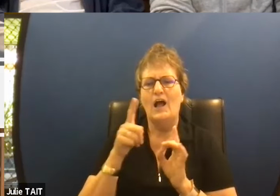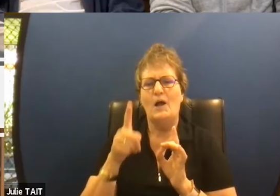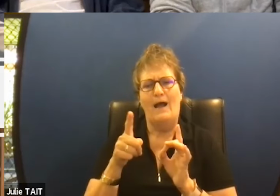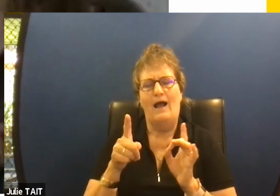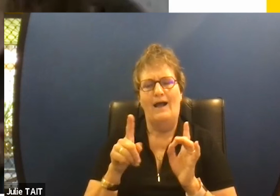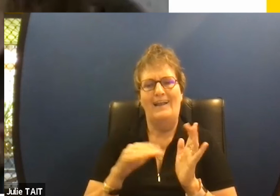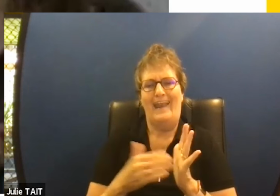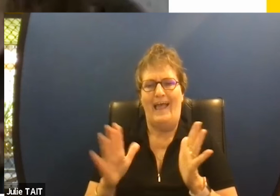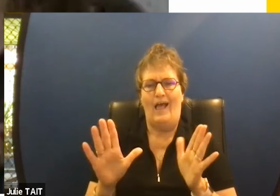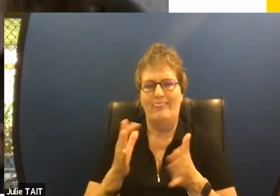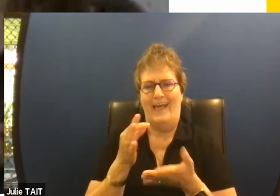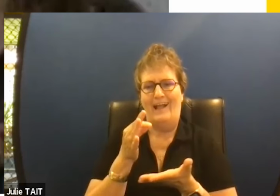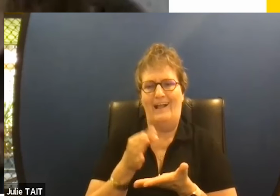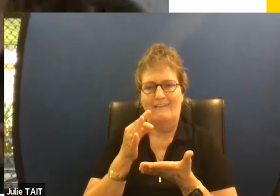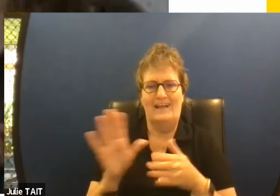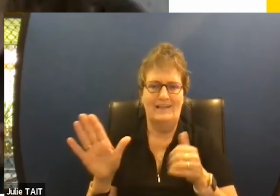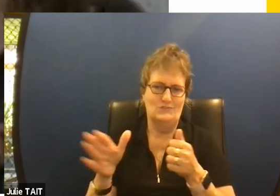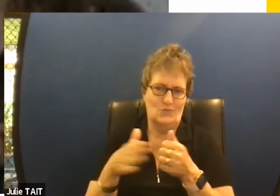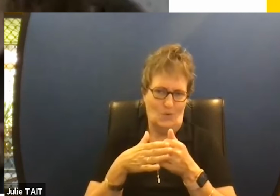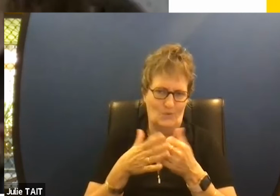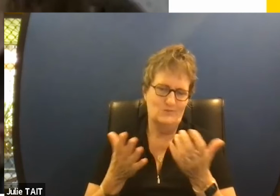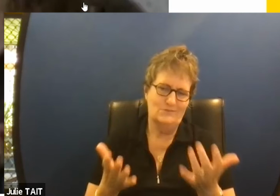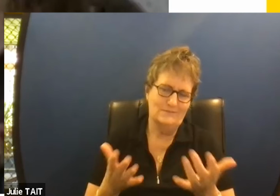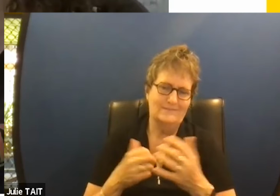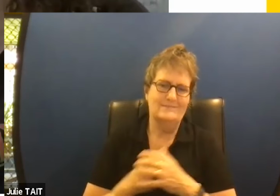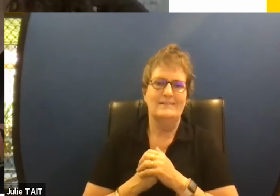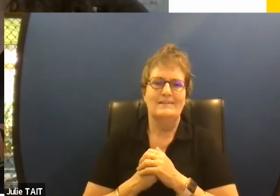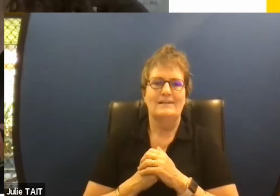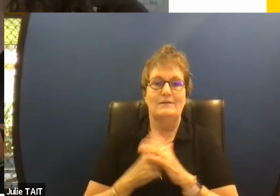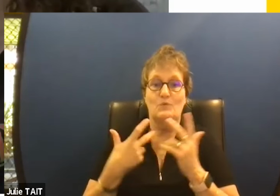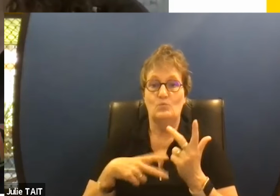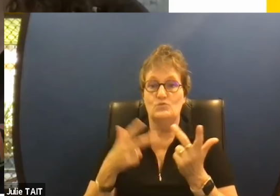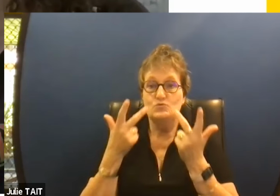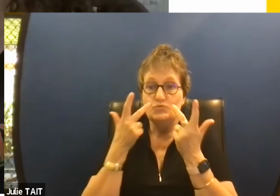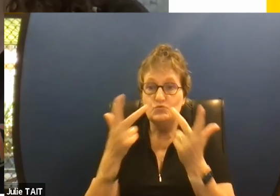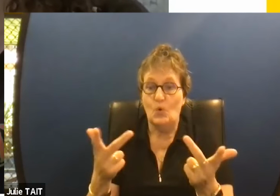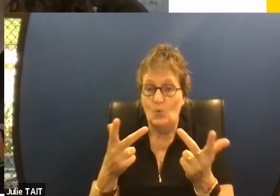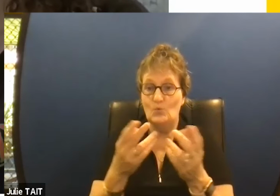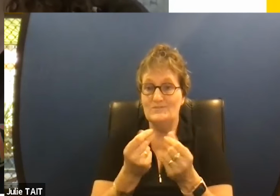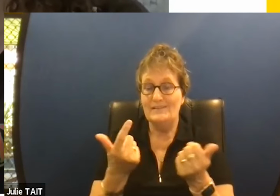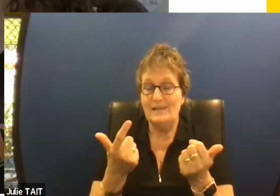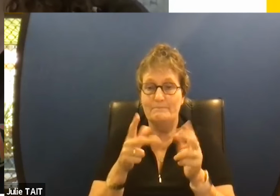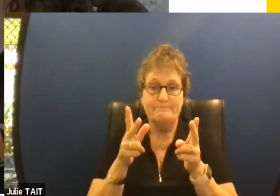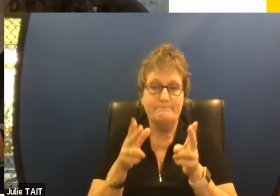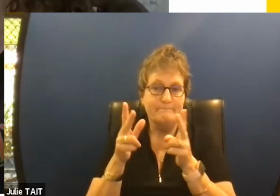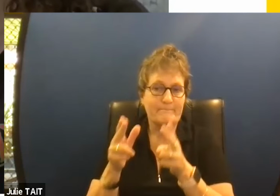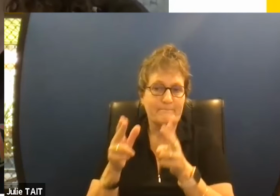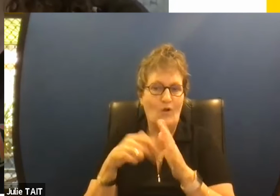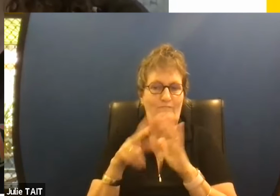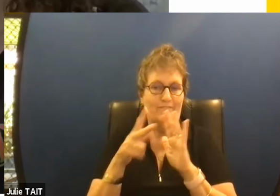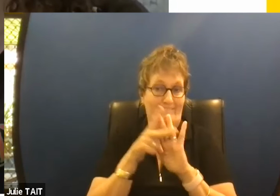unfortunately. And I would like to show you some segments of my video.